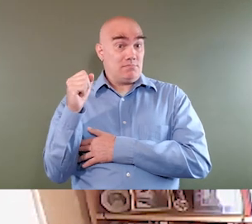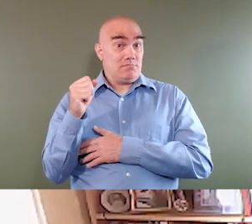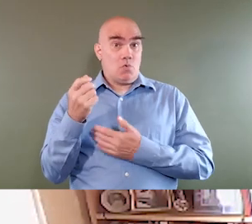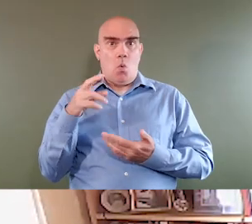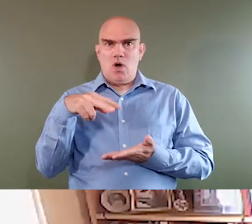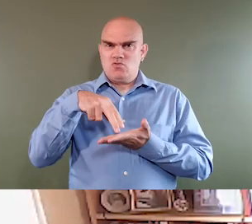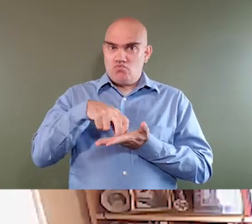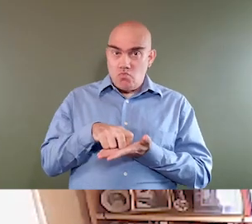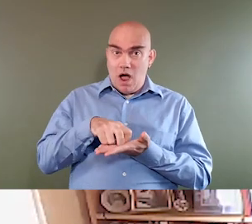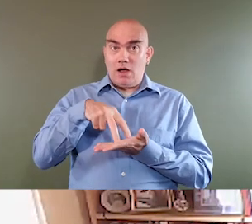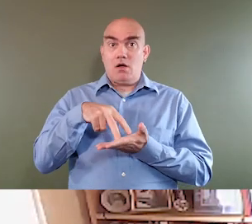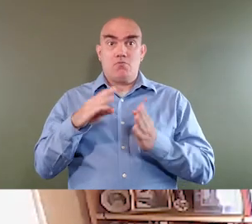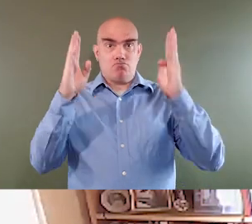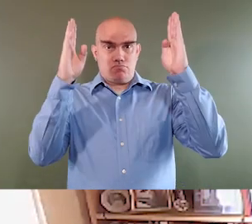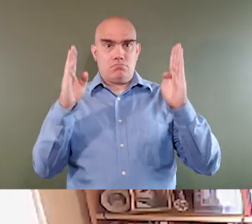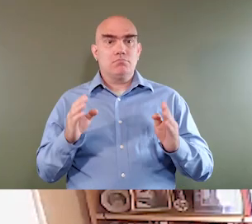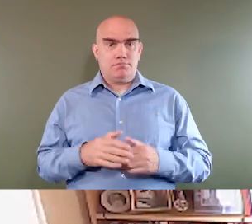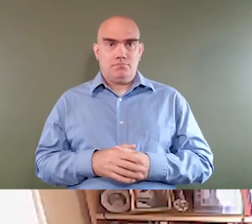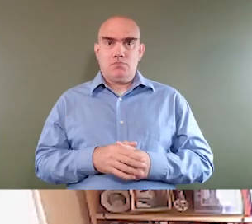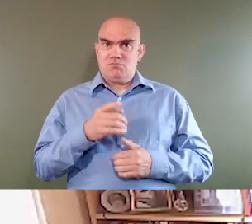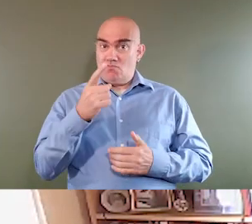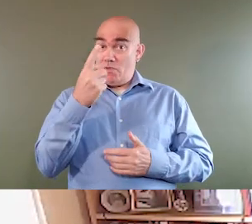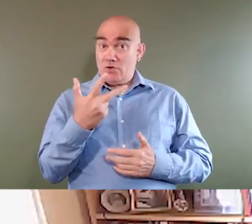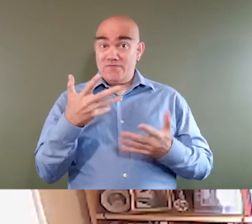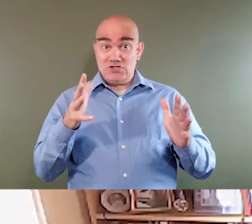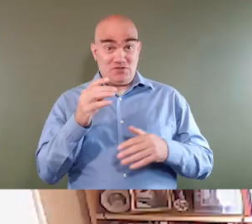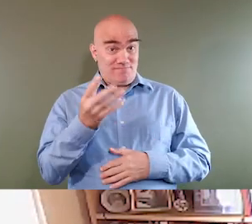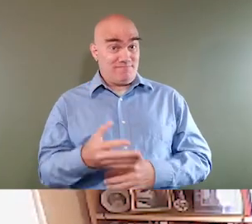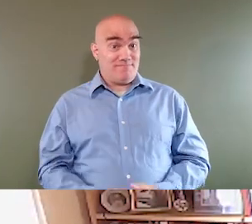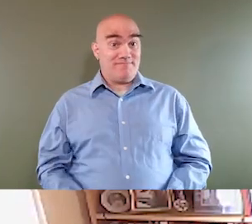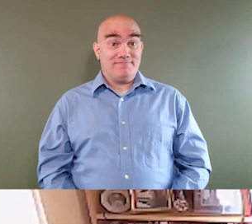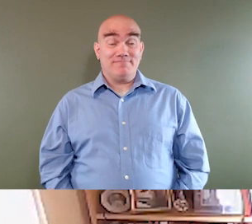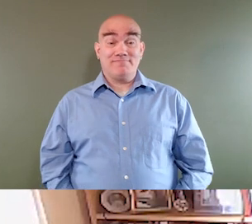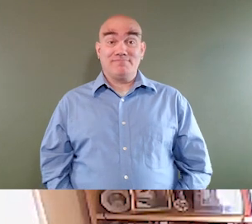to overhead press. You're a third of the way in.